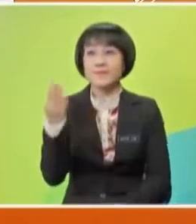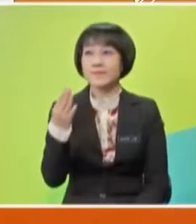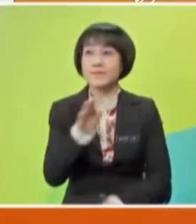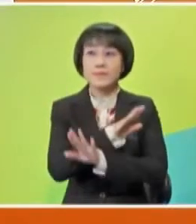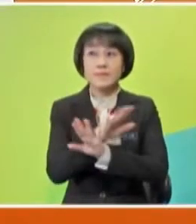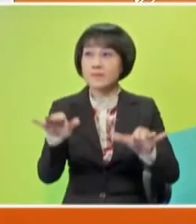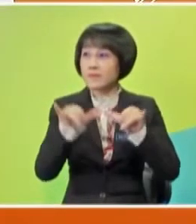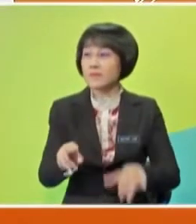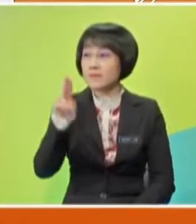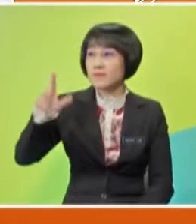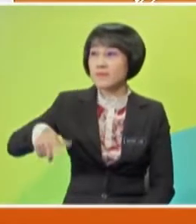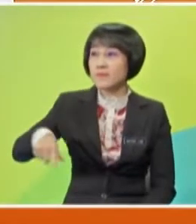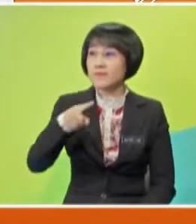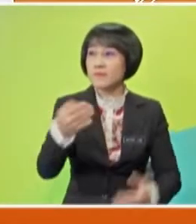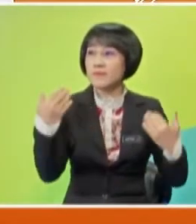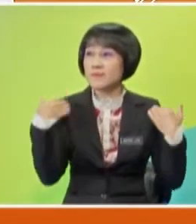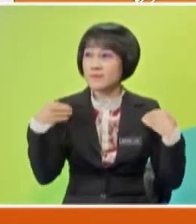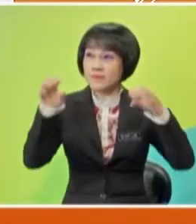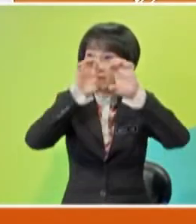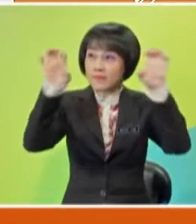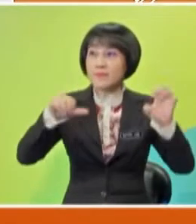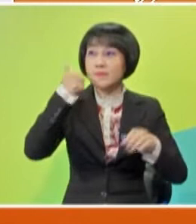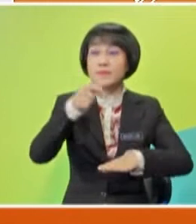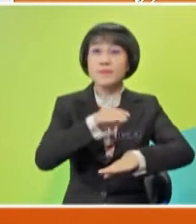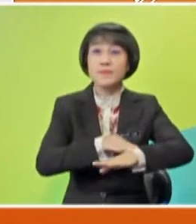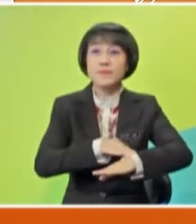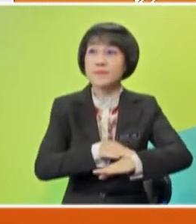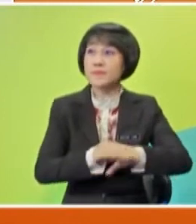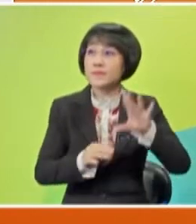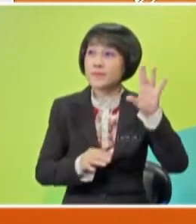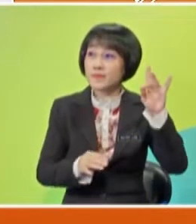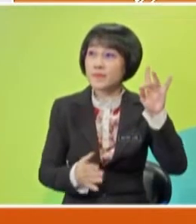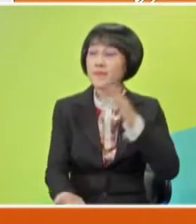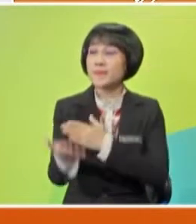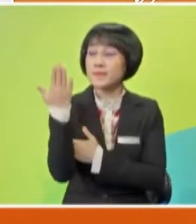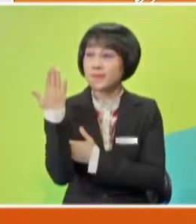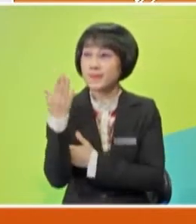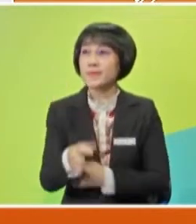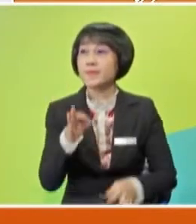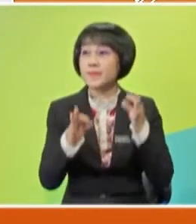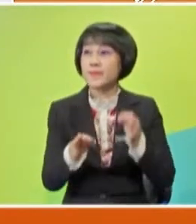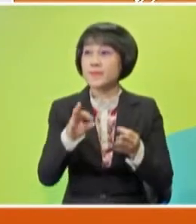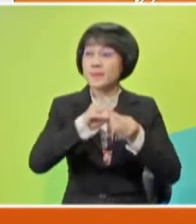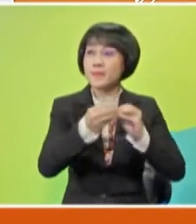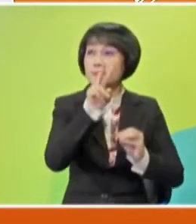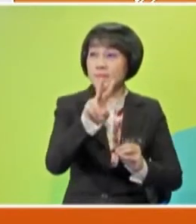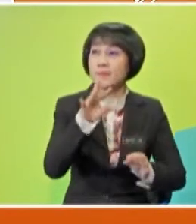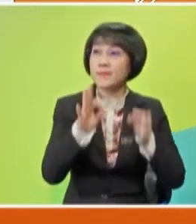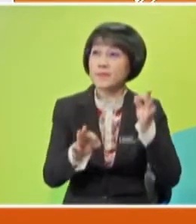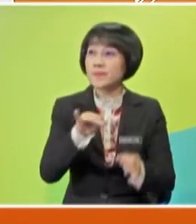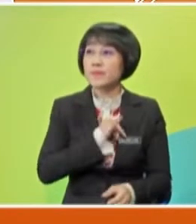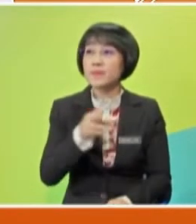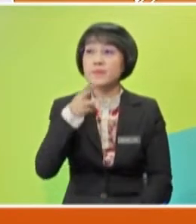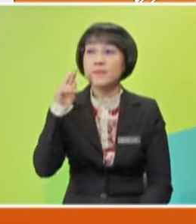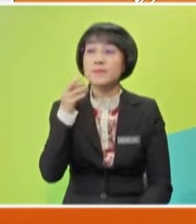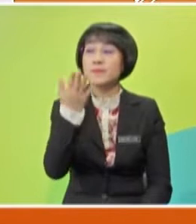late. You've got an exam tomorrow at 8 a.m. The second one, if I were you, I